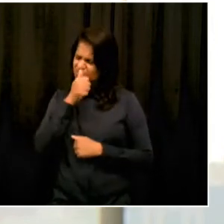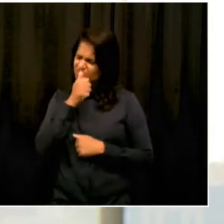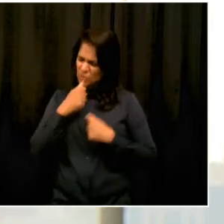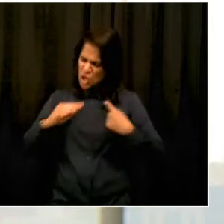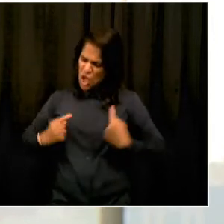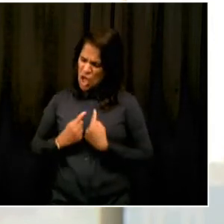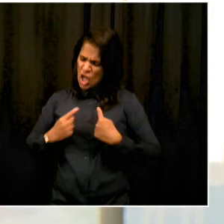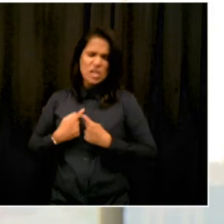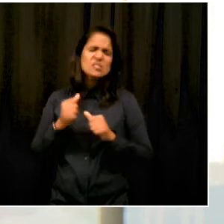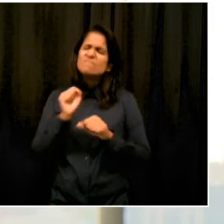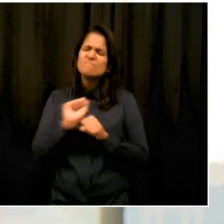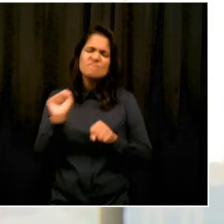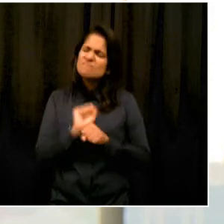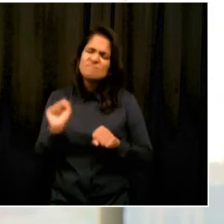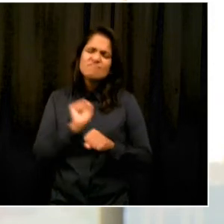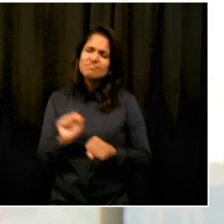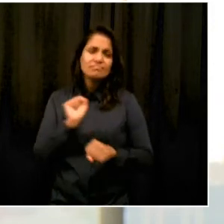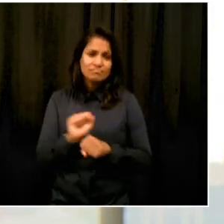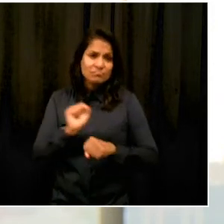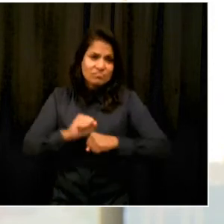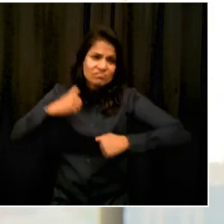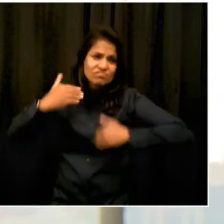that today still